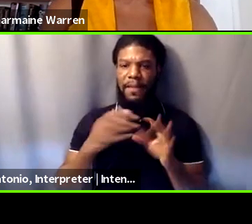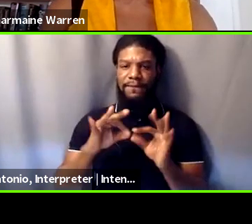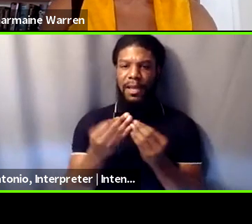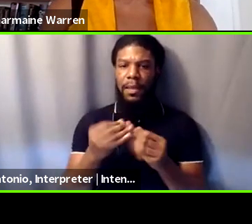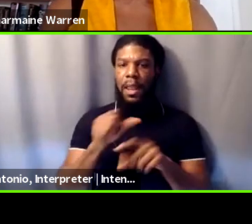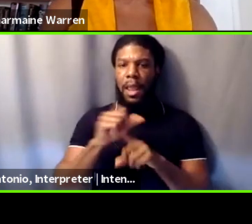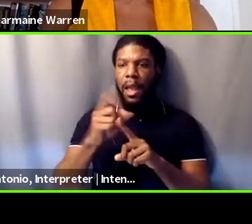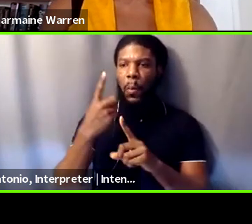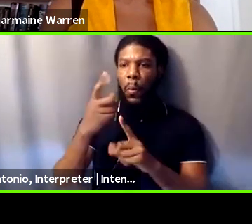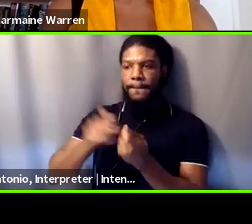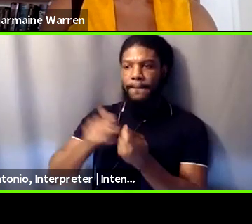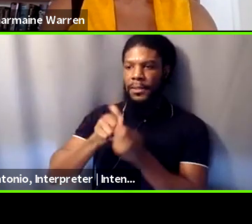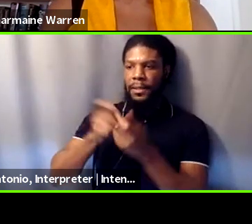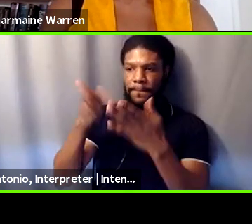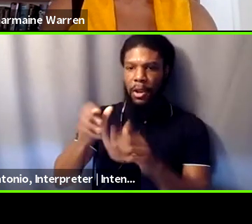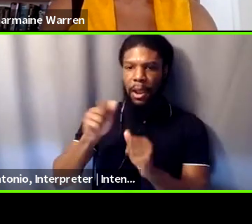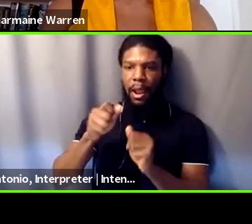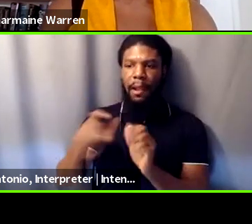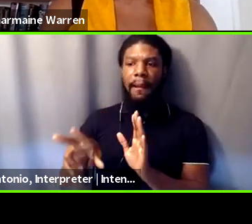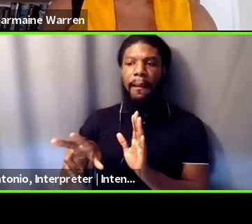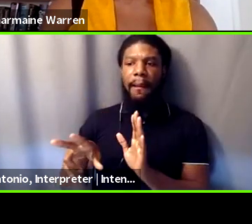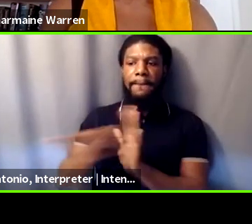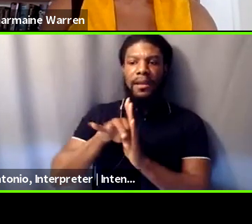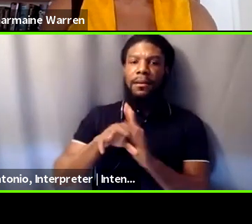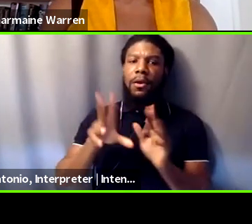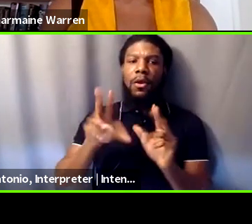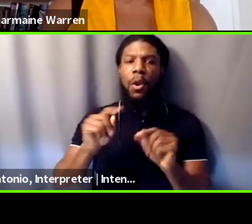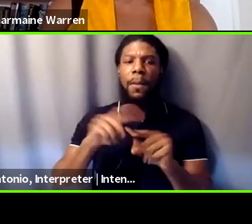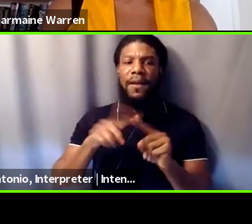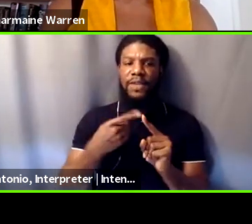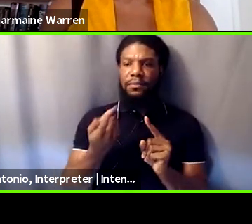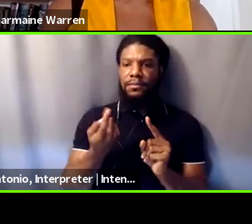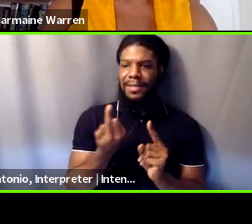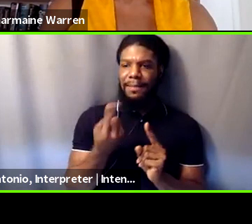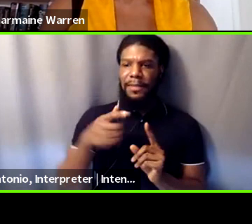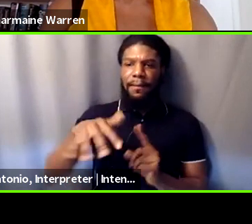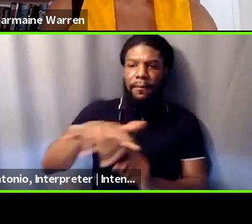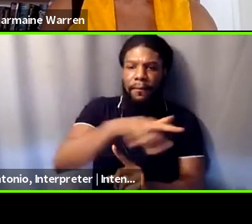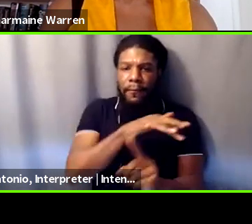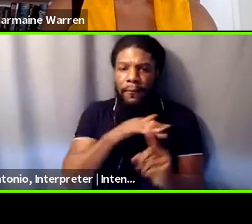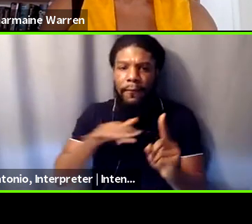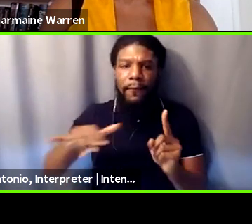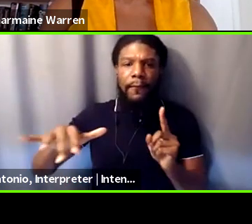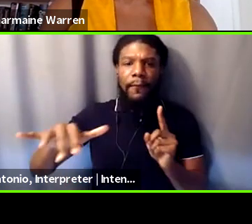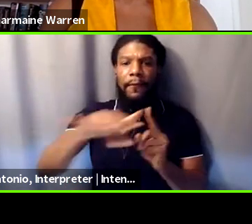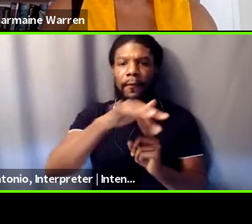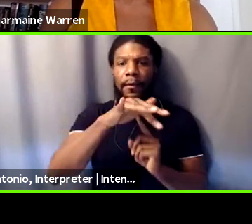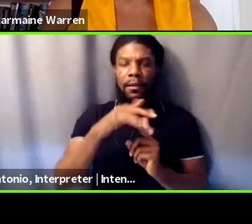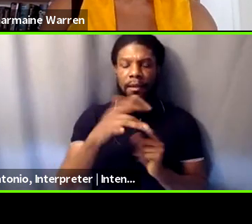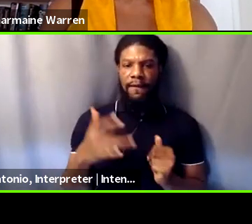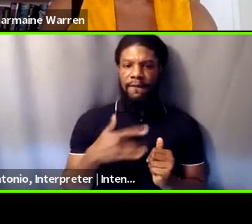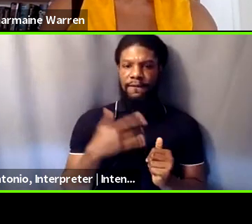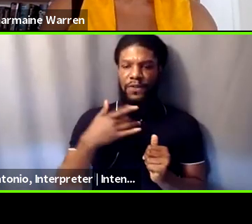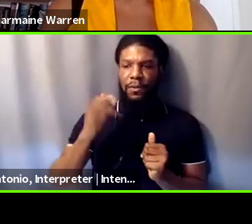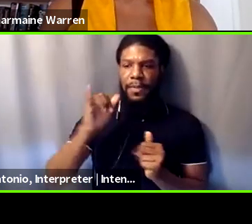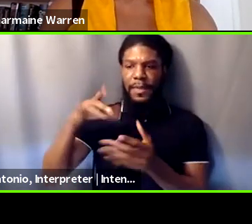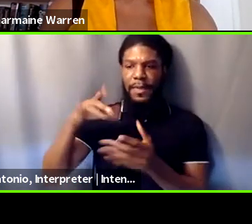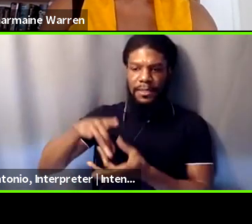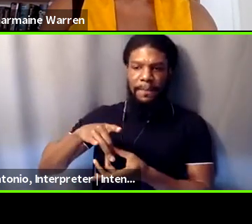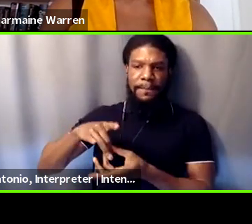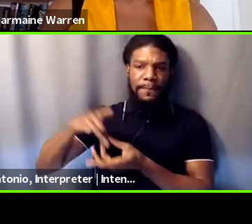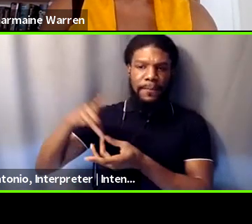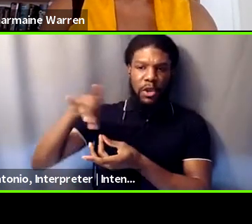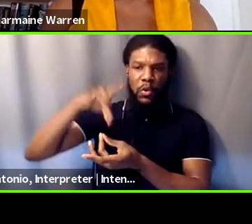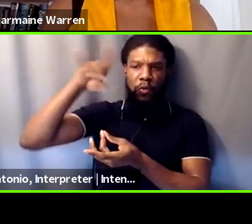my family that I can name, but it does feel like a presence. And that part feels like the spiritual lineage that runs through everything I've made. So it's